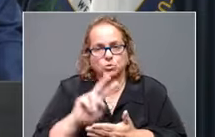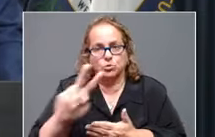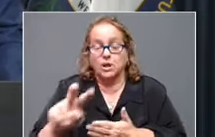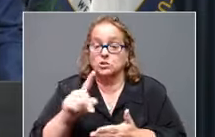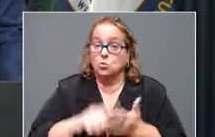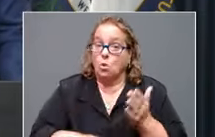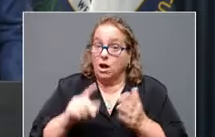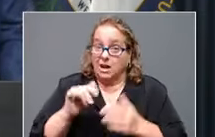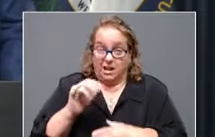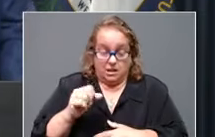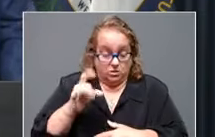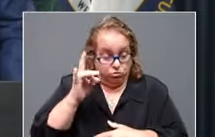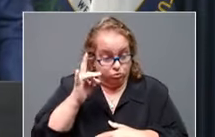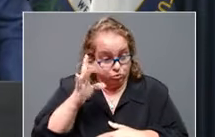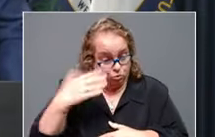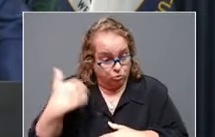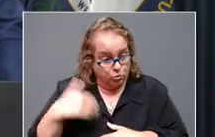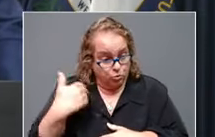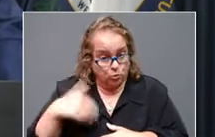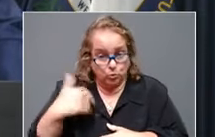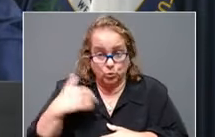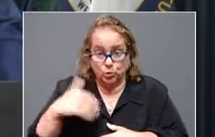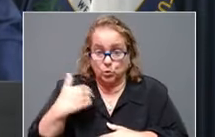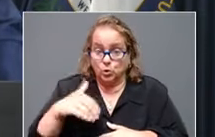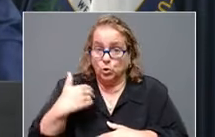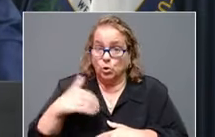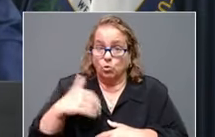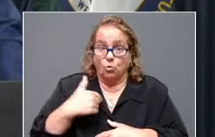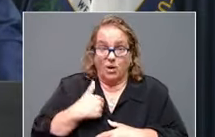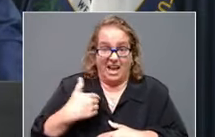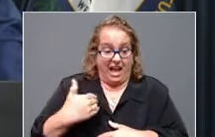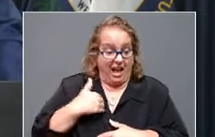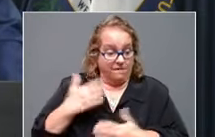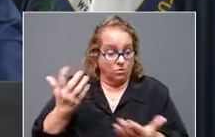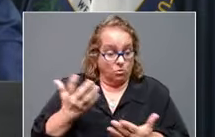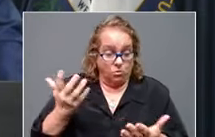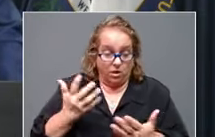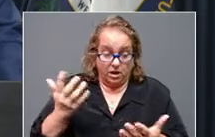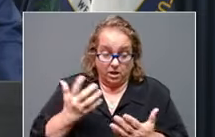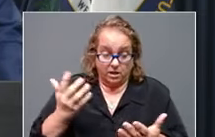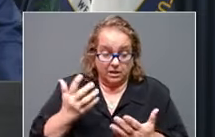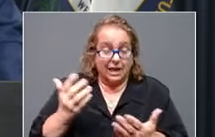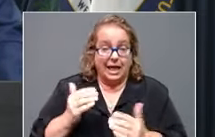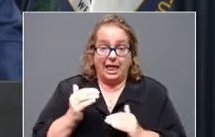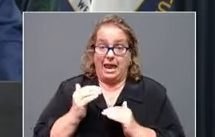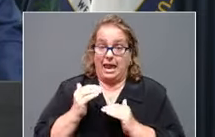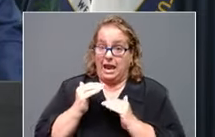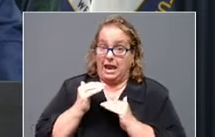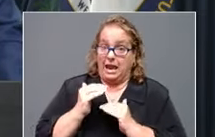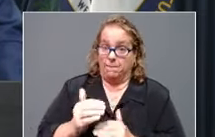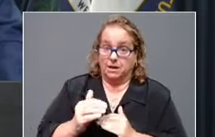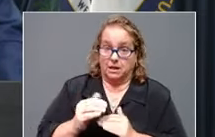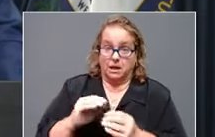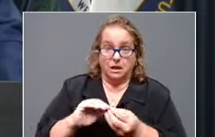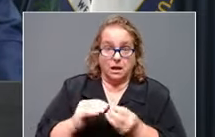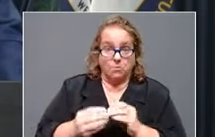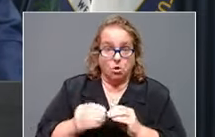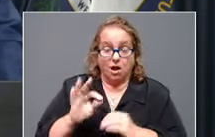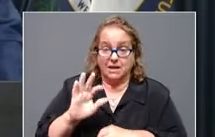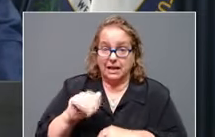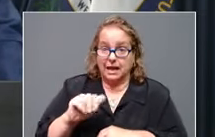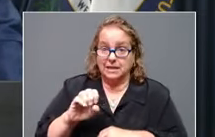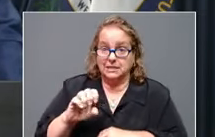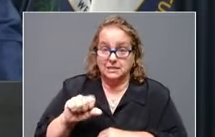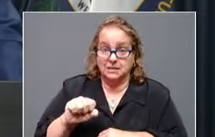had the courage to make the right decision to bring the opportunity for our students to wear masks and have